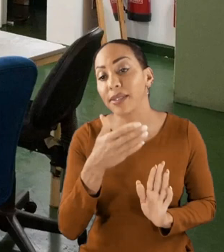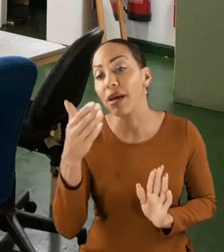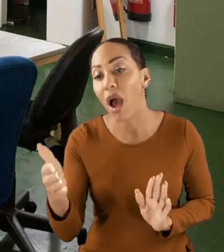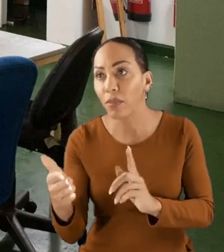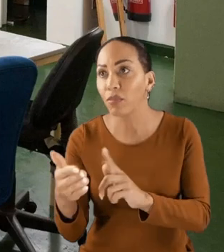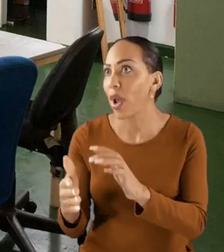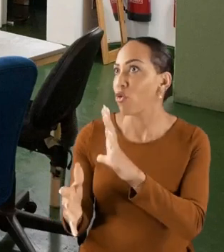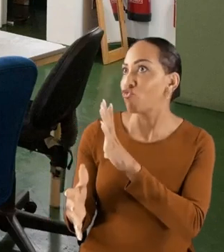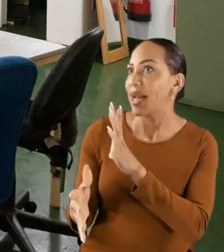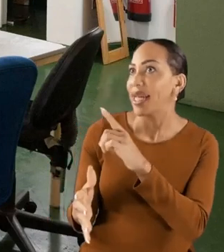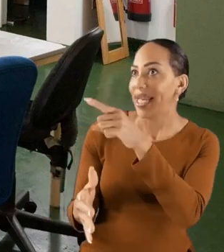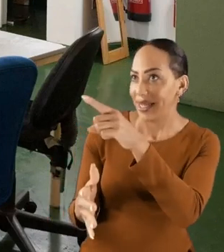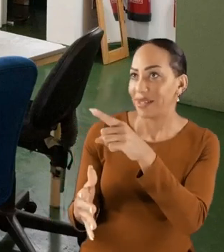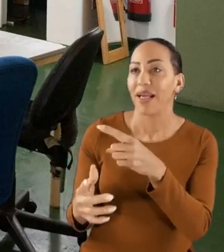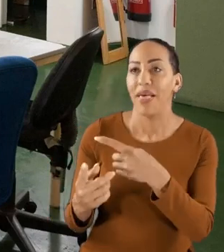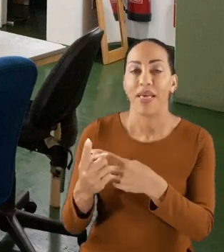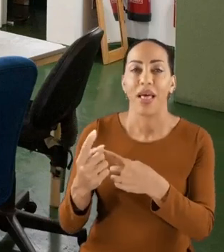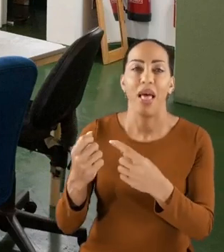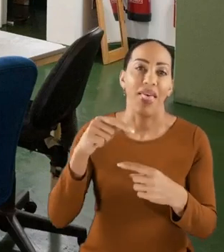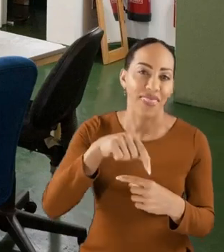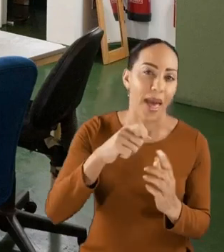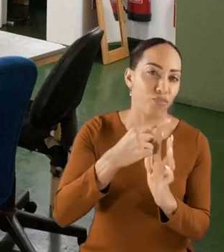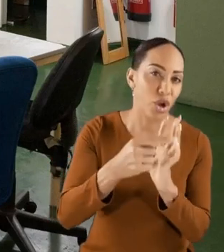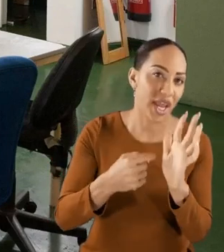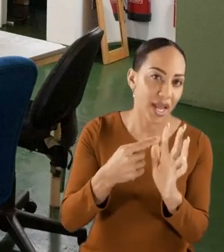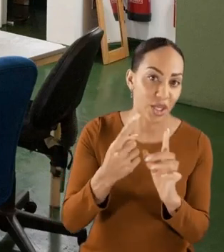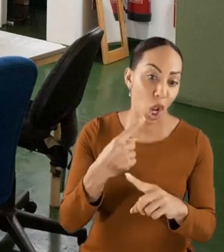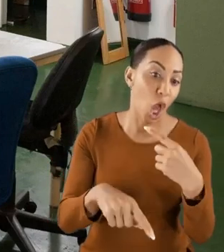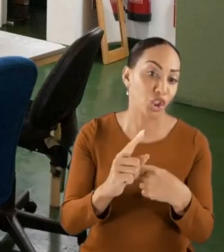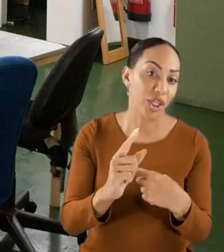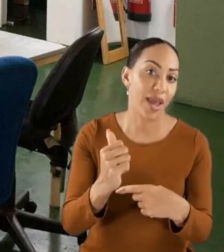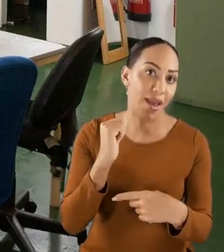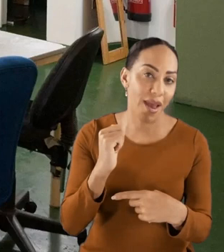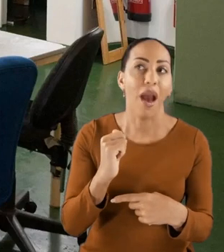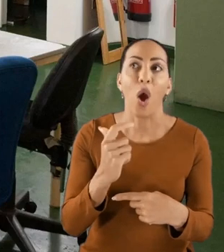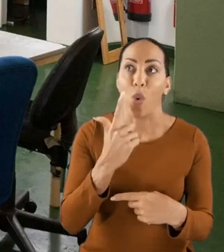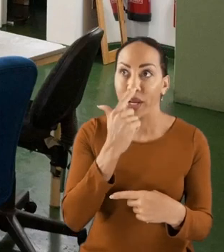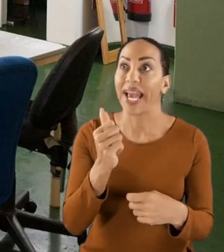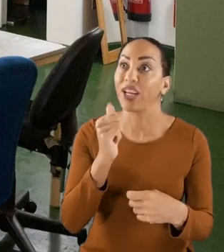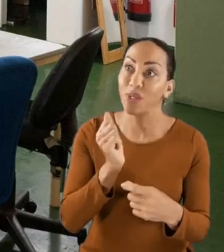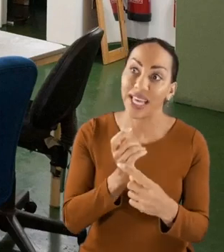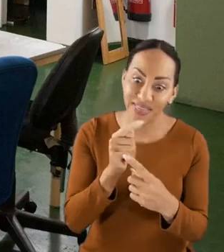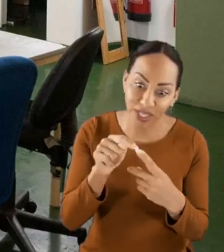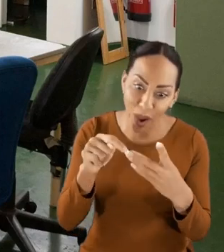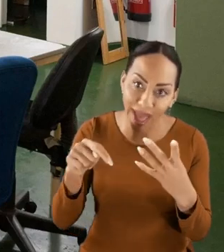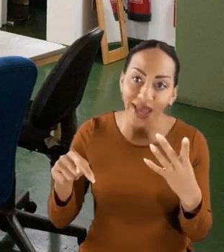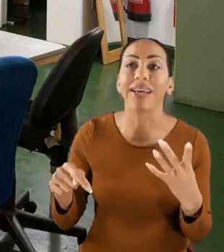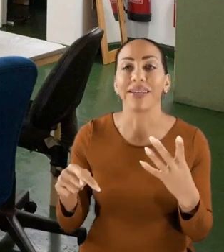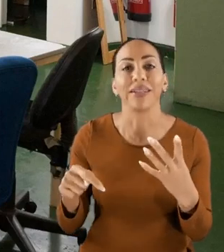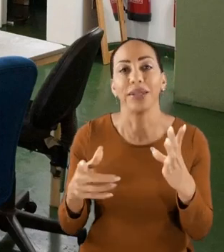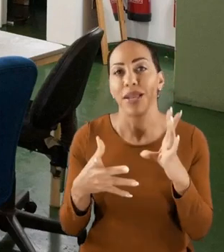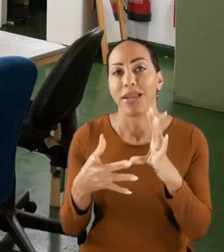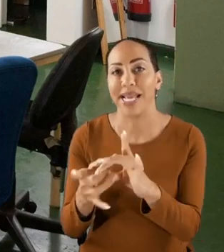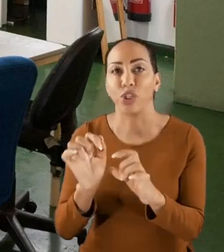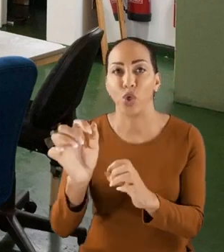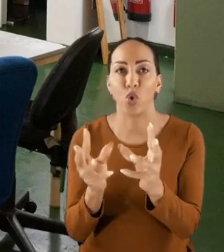and say, we can use that now. That project we did last year, I know exactly how we can now use it, and it can be used in this way or that way. So that's